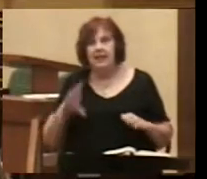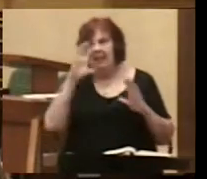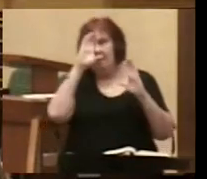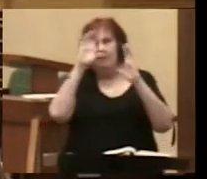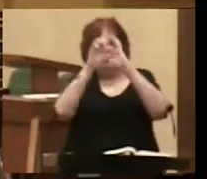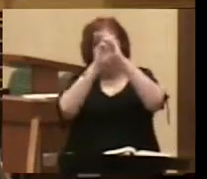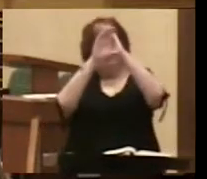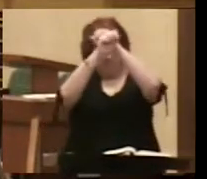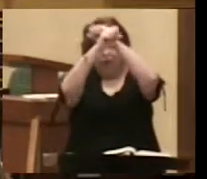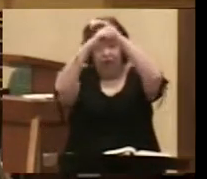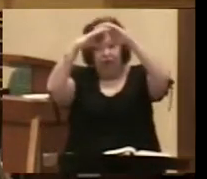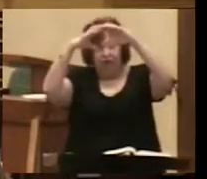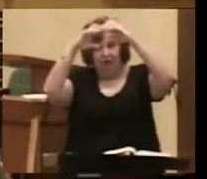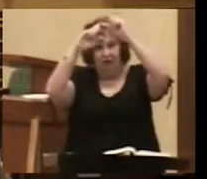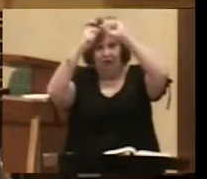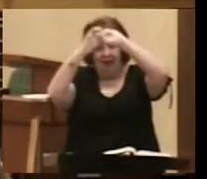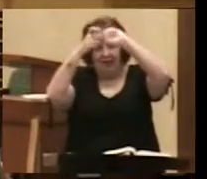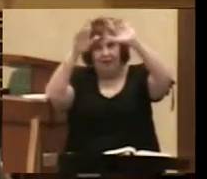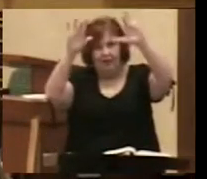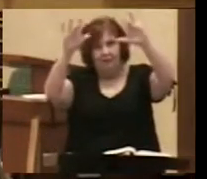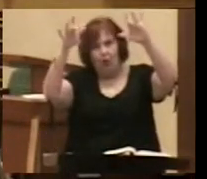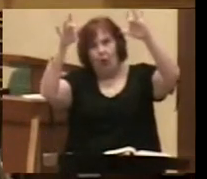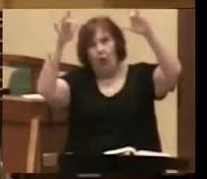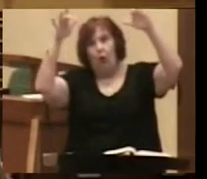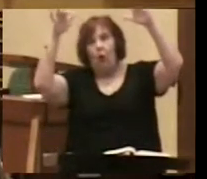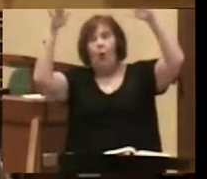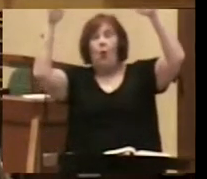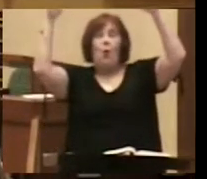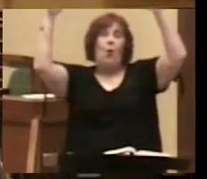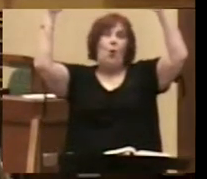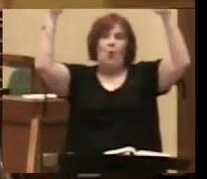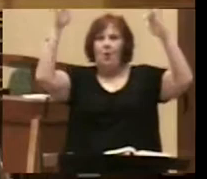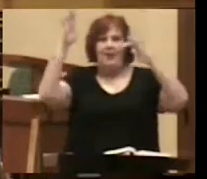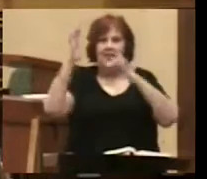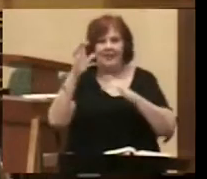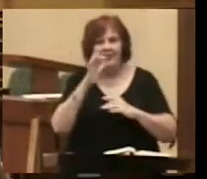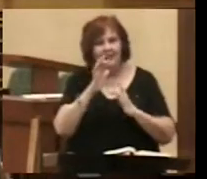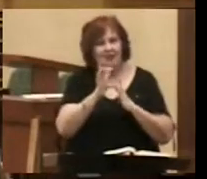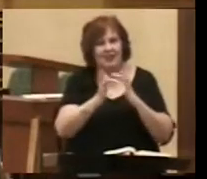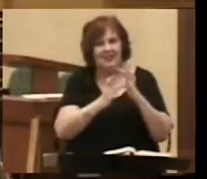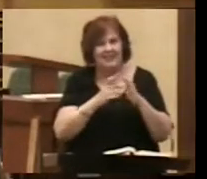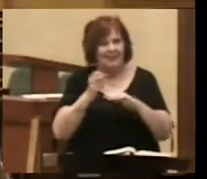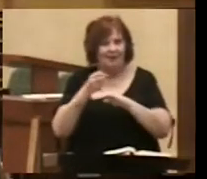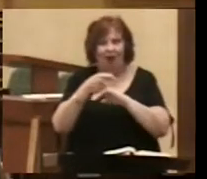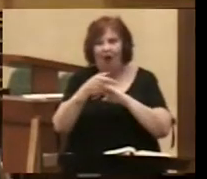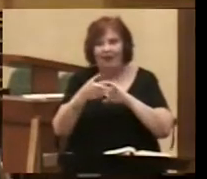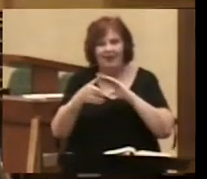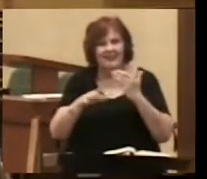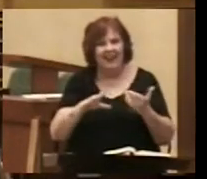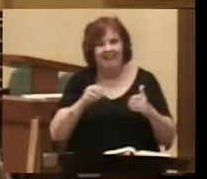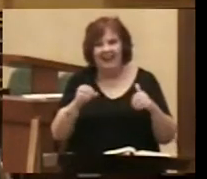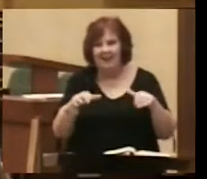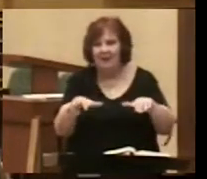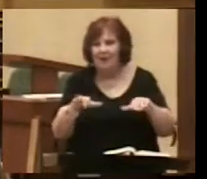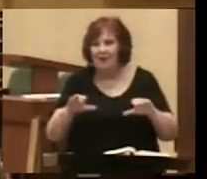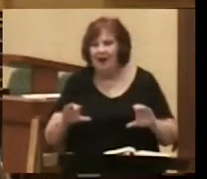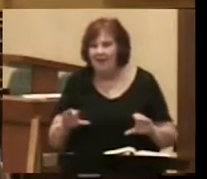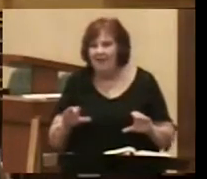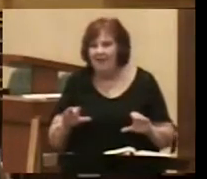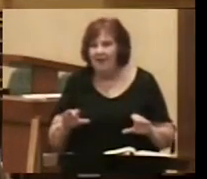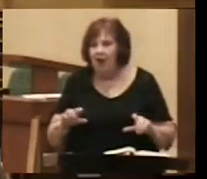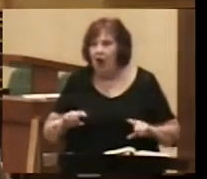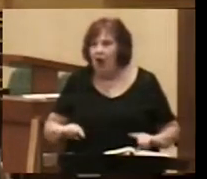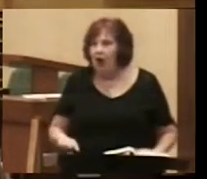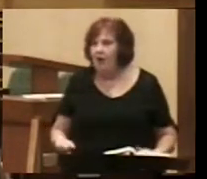to a picture of a glowing, glorious Jesus having conquered death and the grave. All the